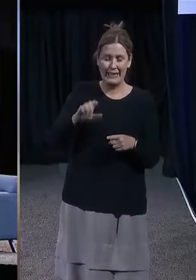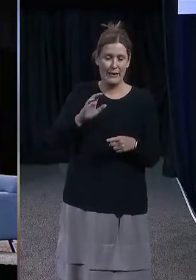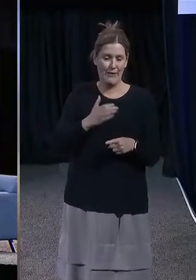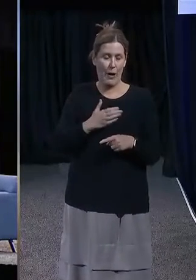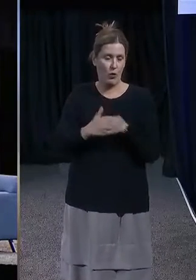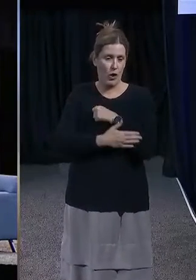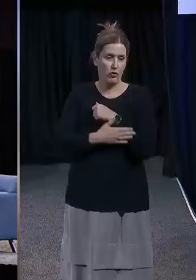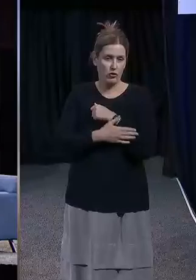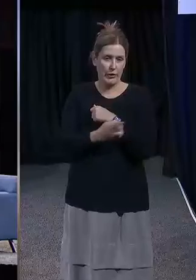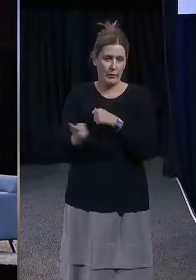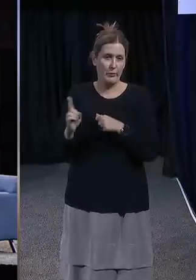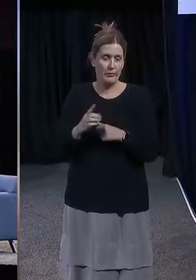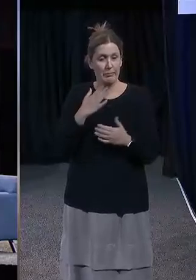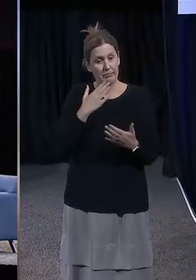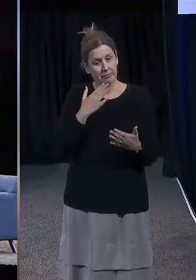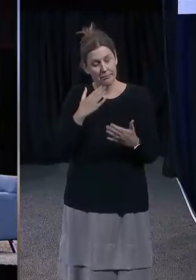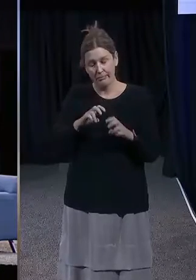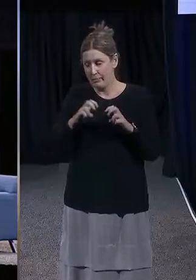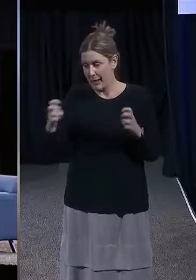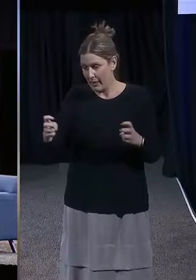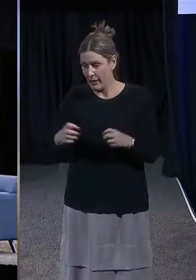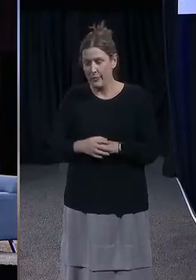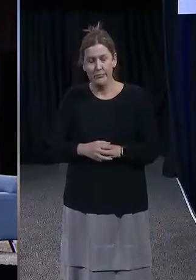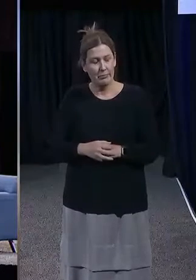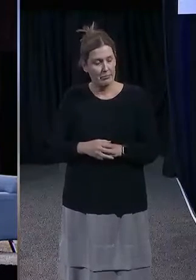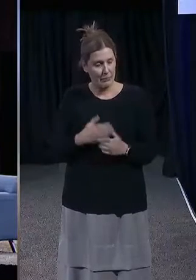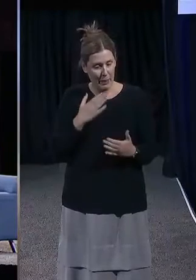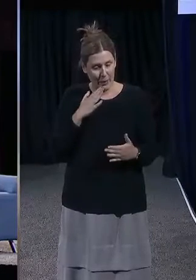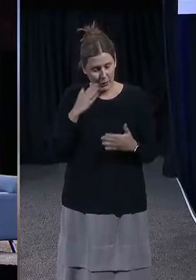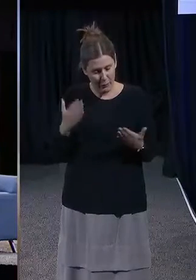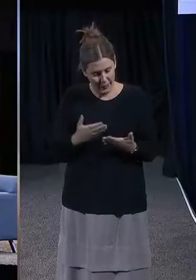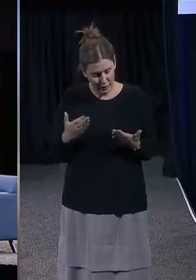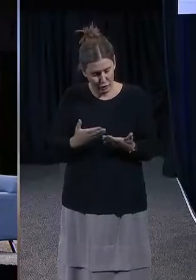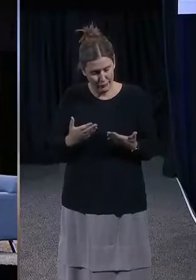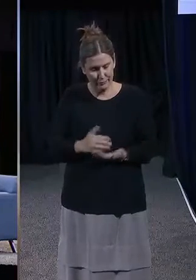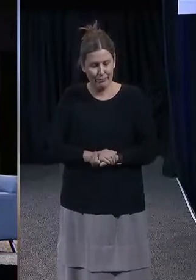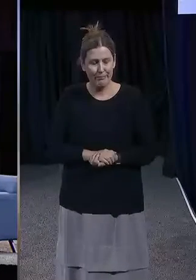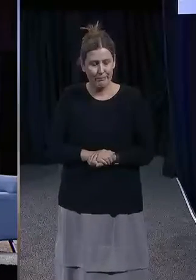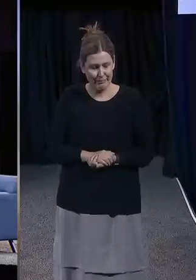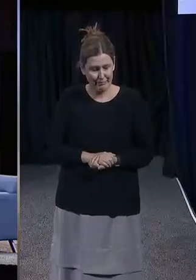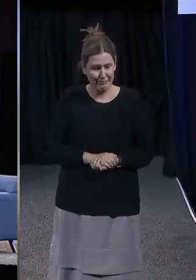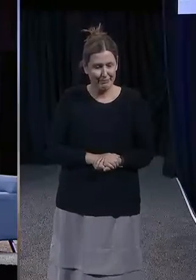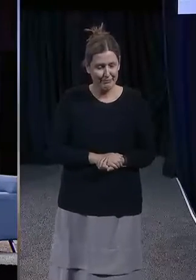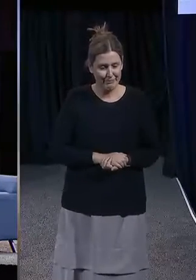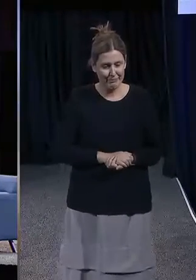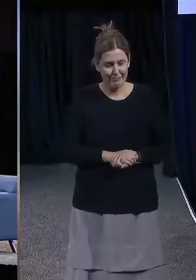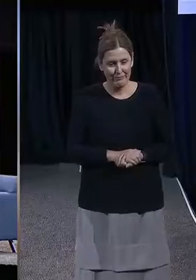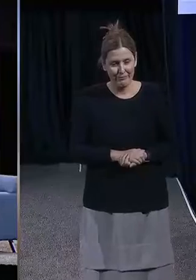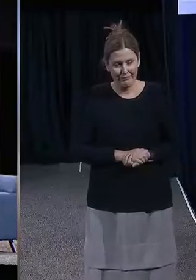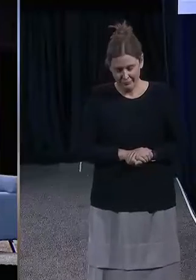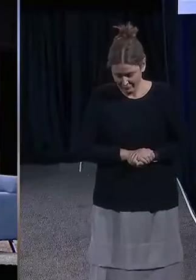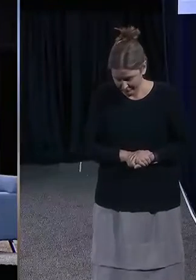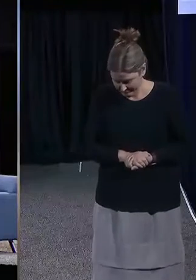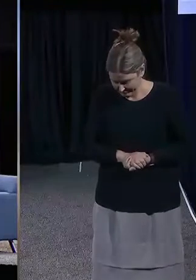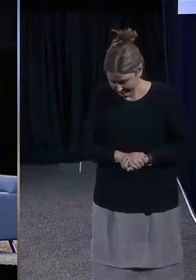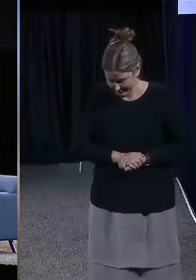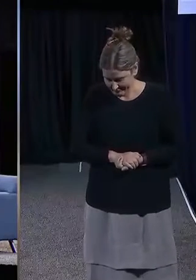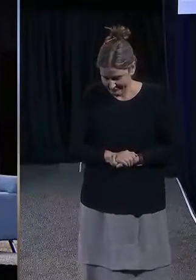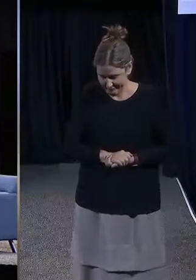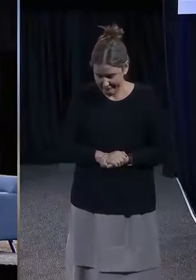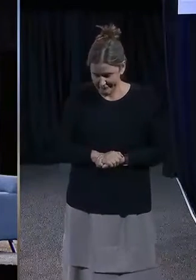as a whole. Thank you to our panelists. Thank you for being here today. And now we'll turn it back over to Dr. Benjamin.